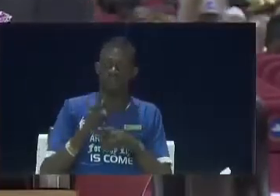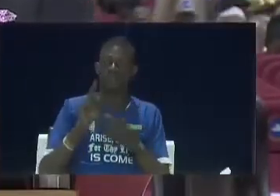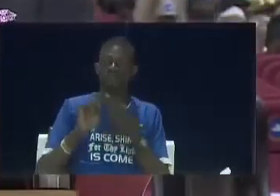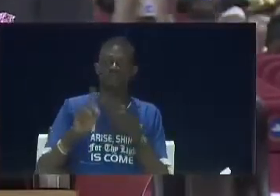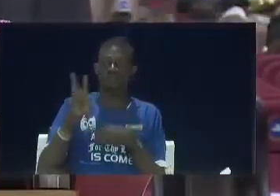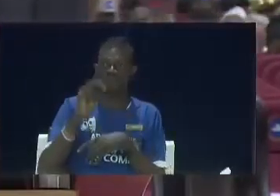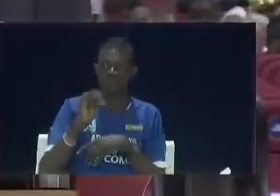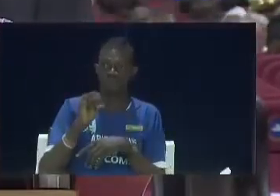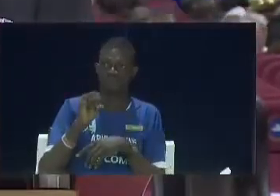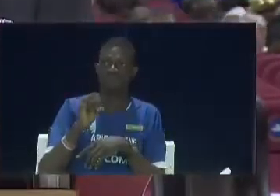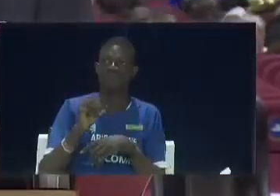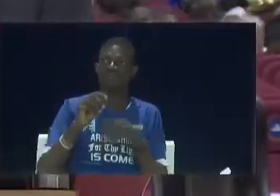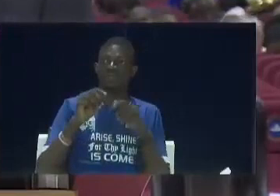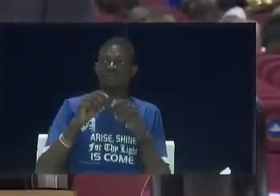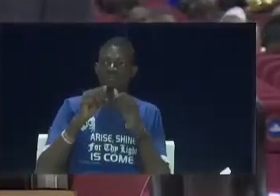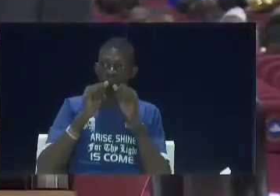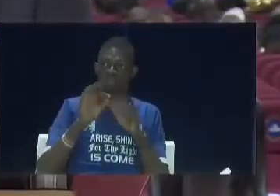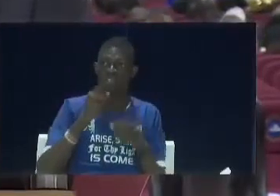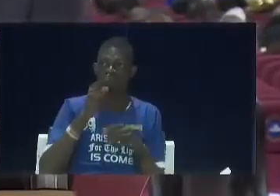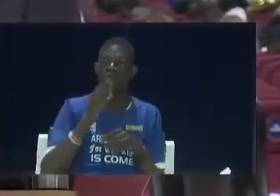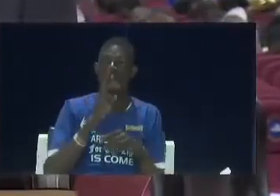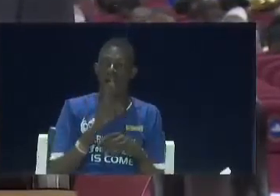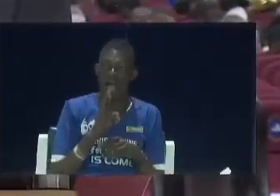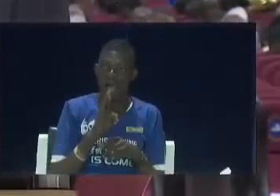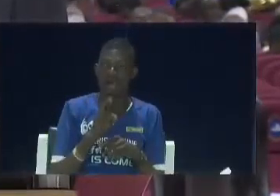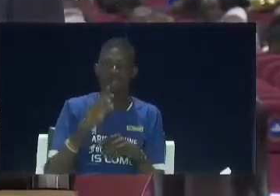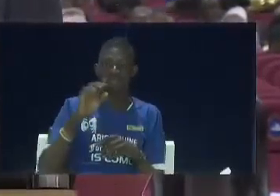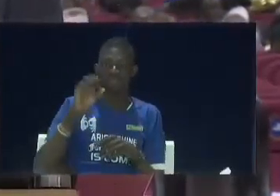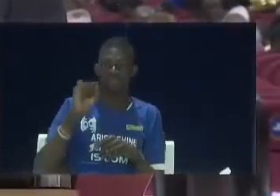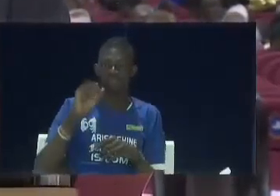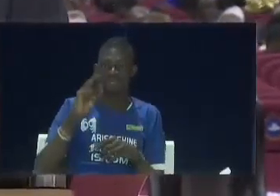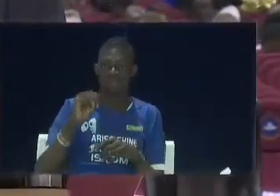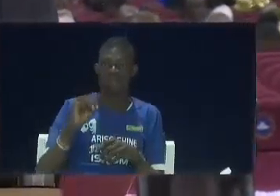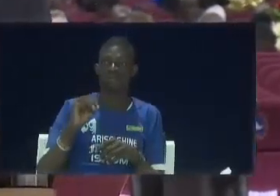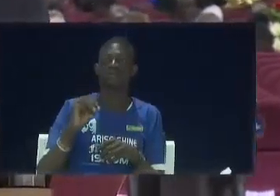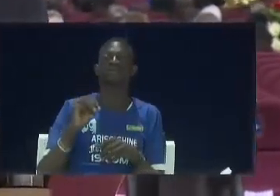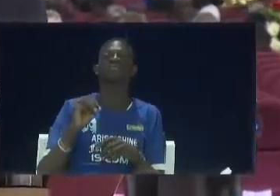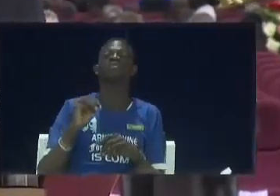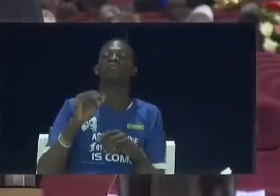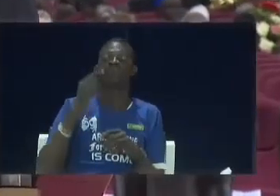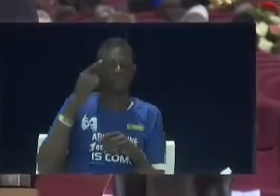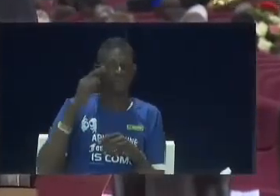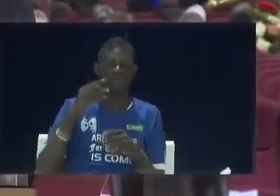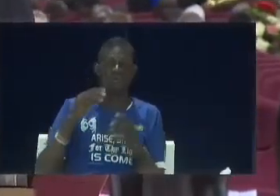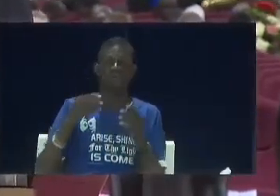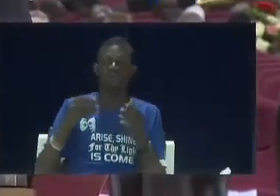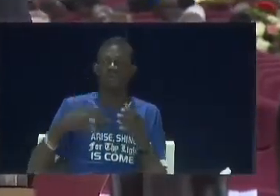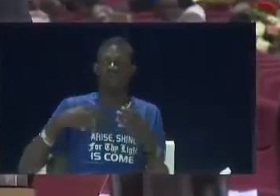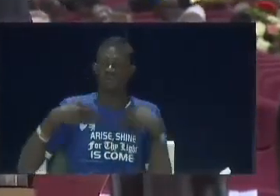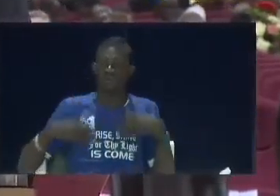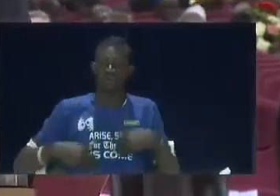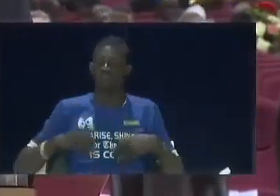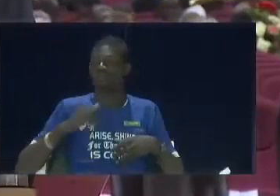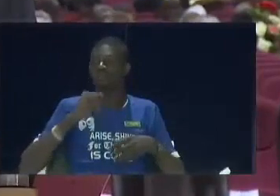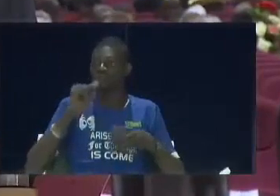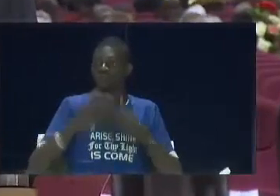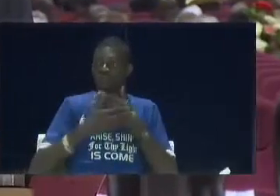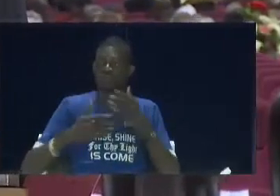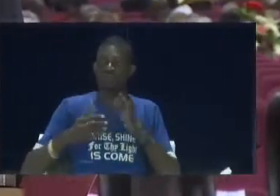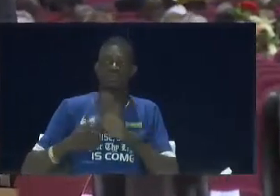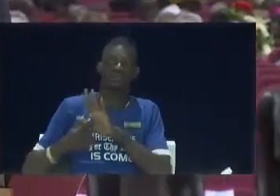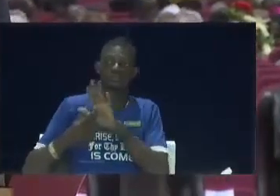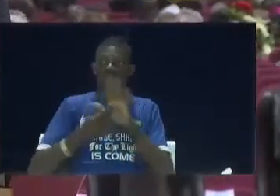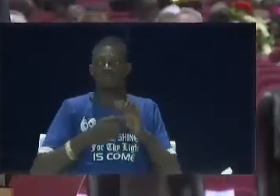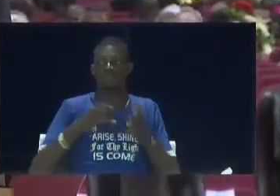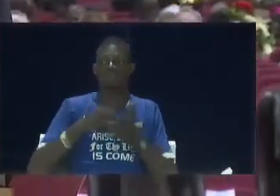him, blessed art thou, Simon Barjona, for flesh and blood has not revealed